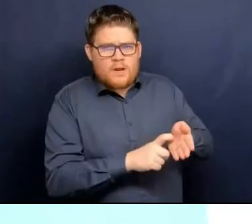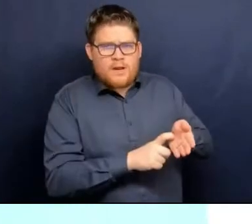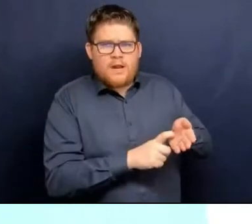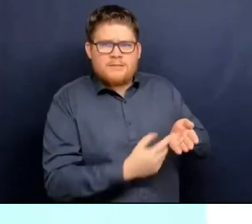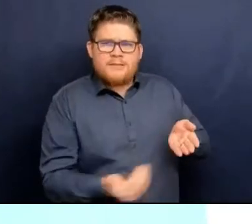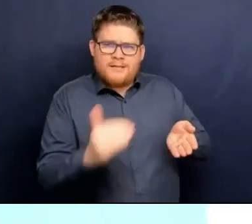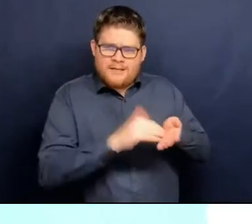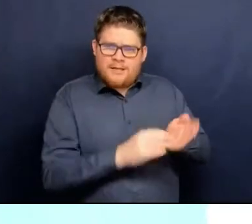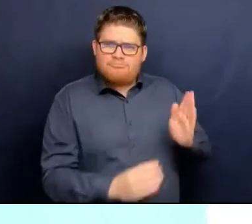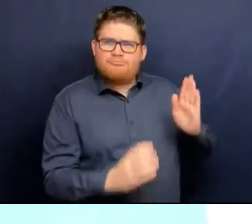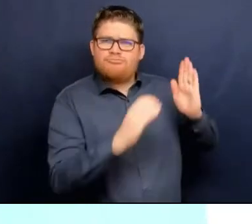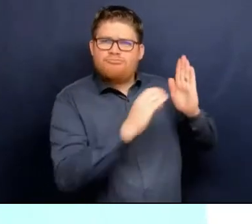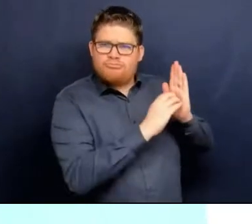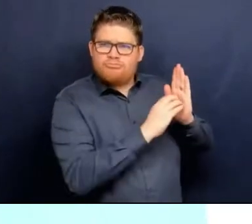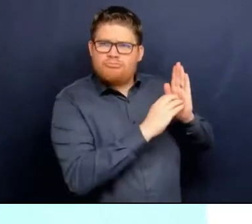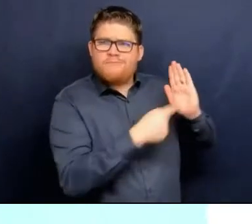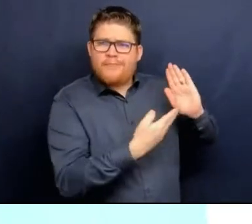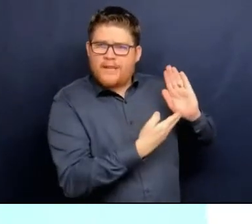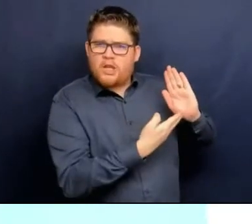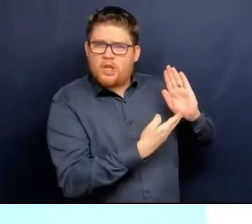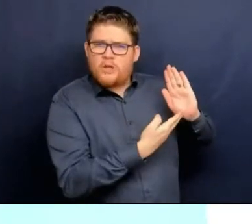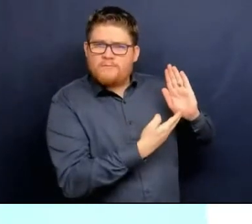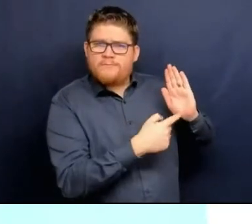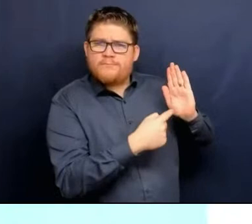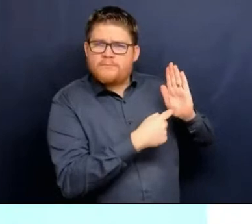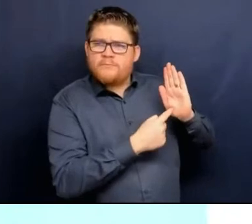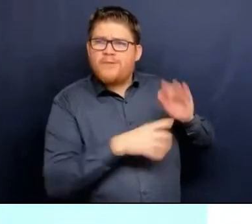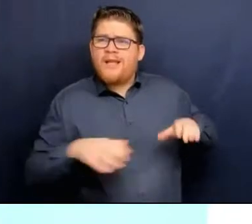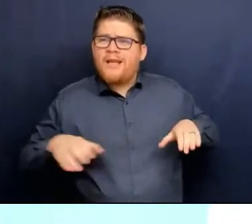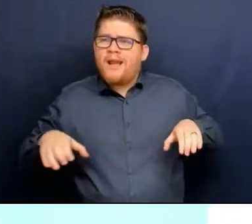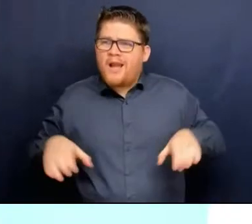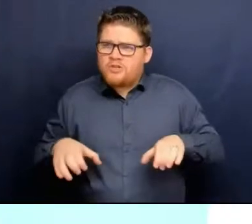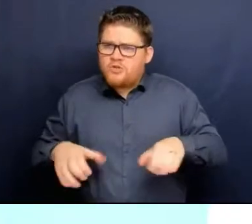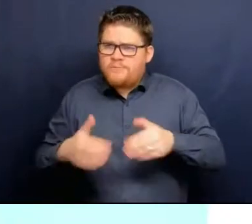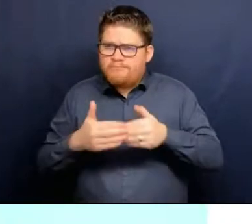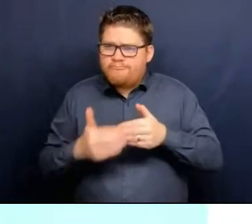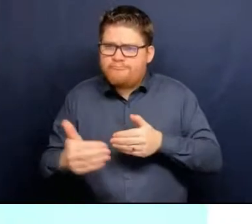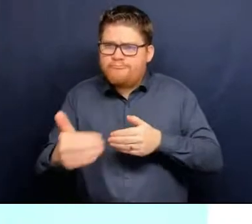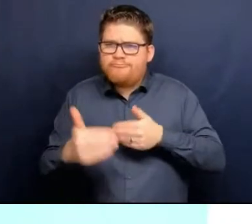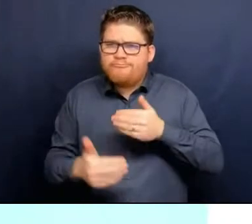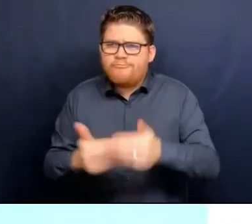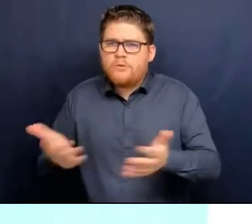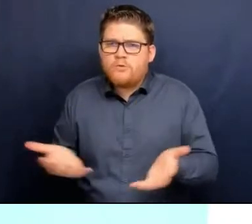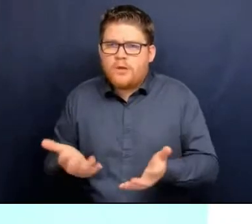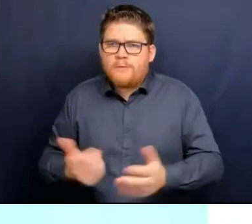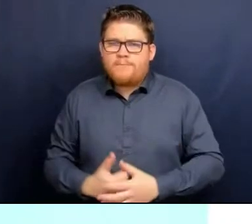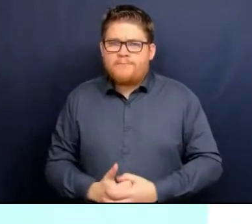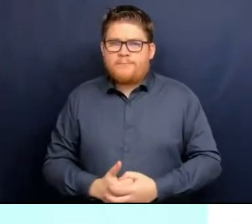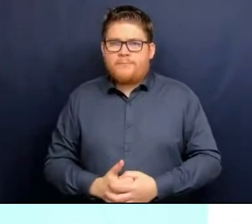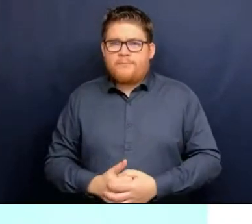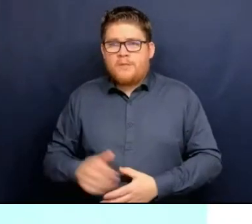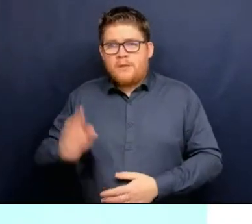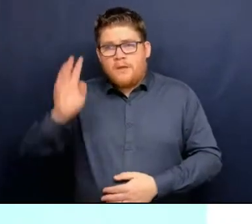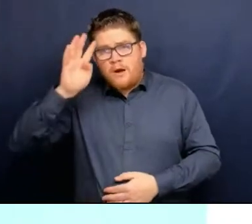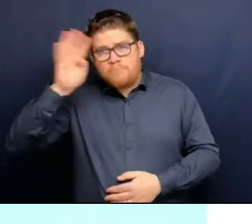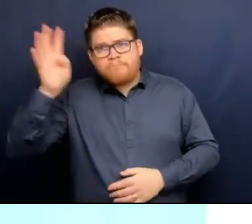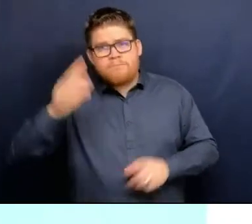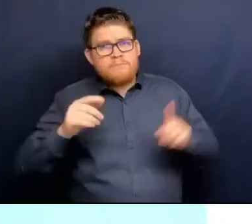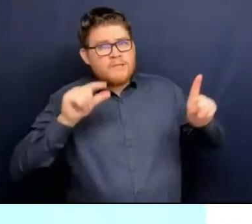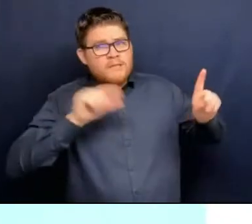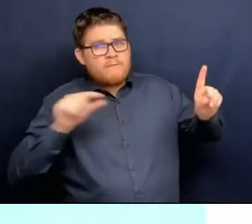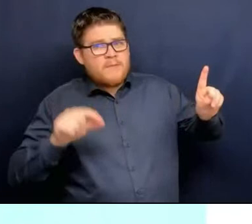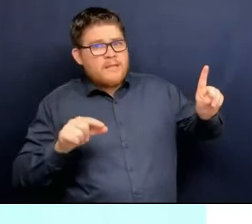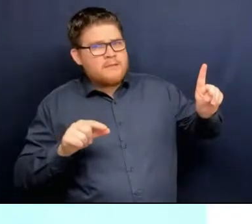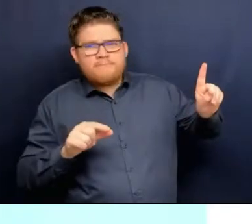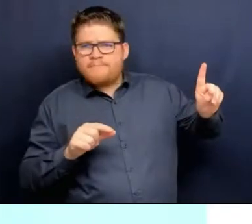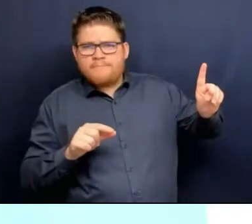this. It's all about the action plans that have been identified and co-developed between the provincial government and the Leadership Council,